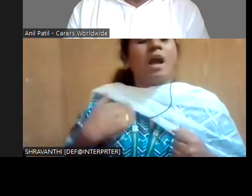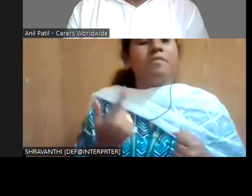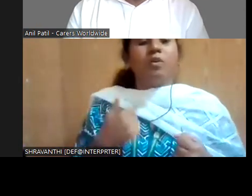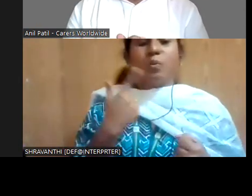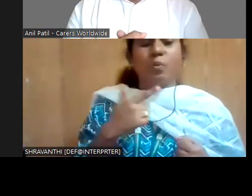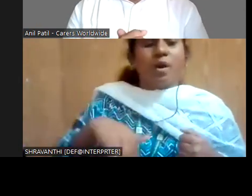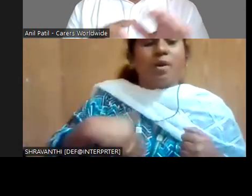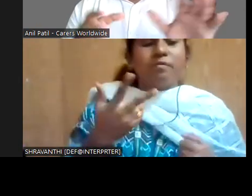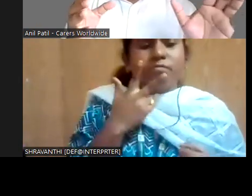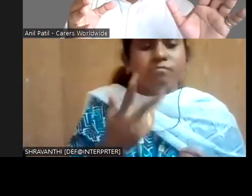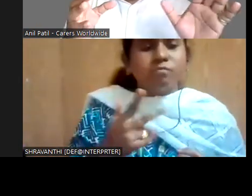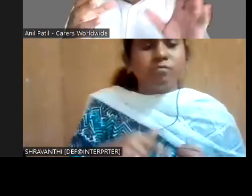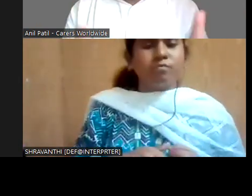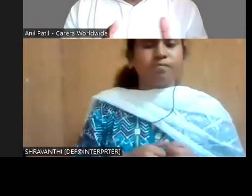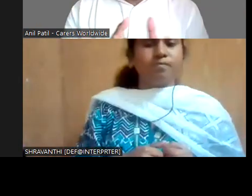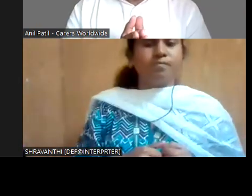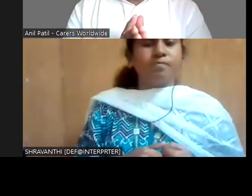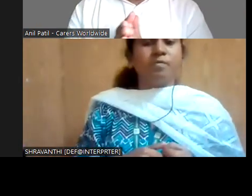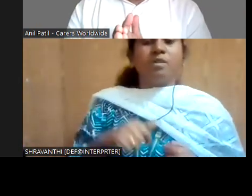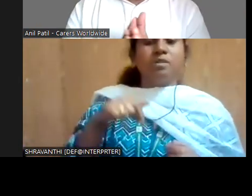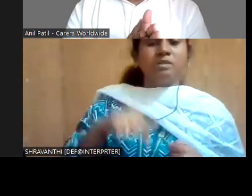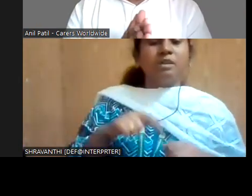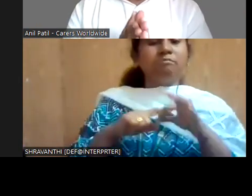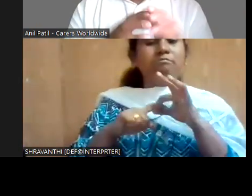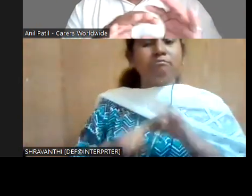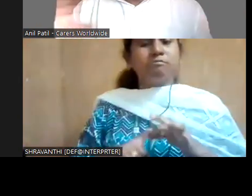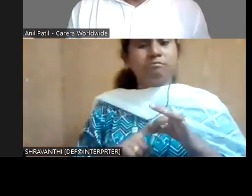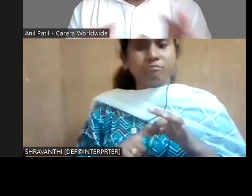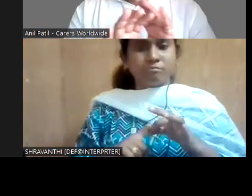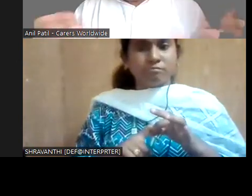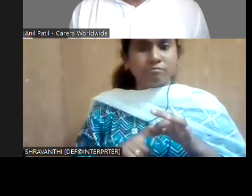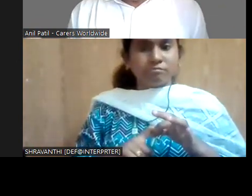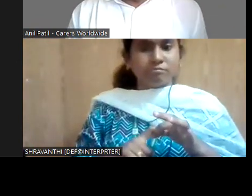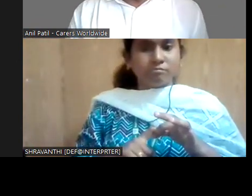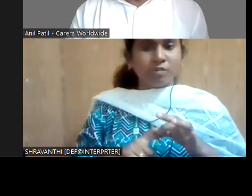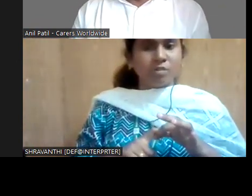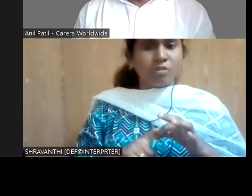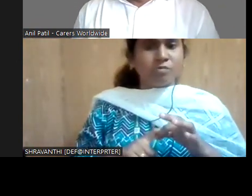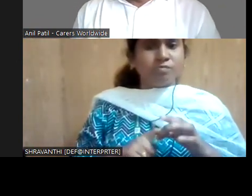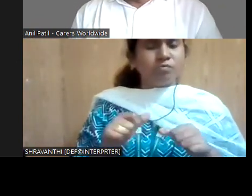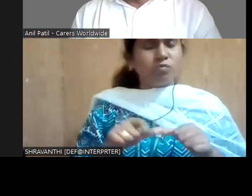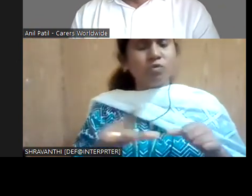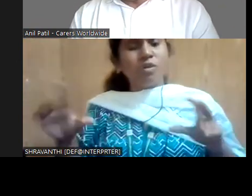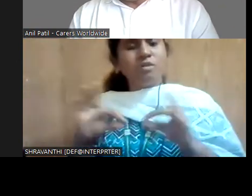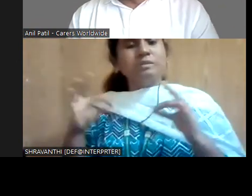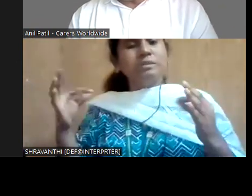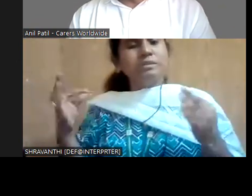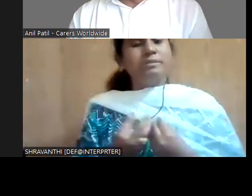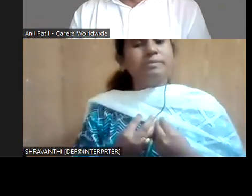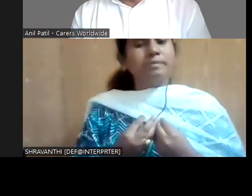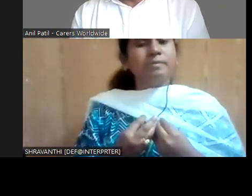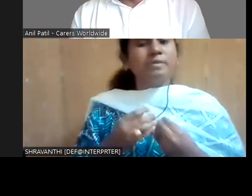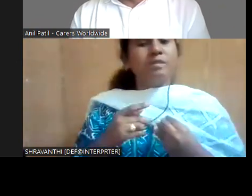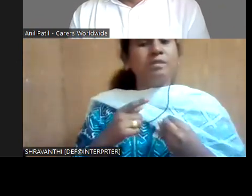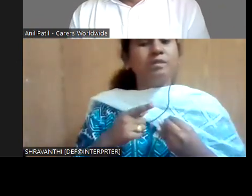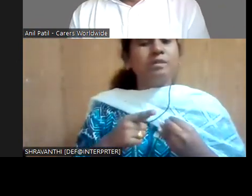after? So that question worries everybody, all the carers, literally.